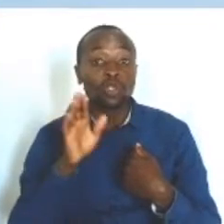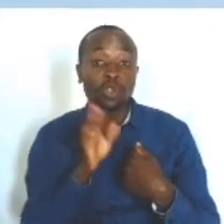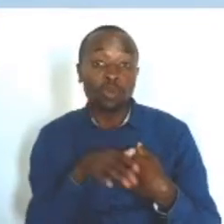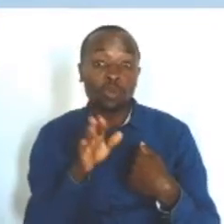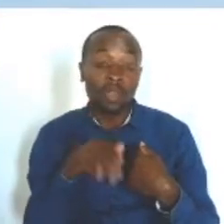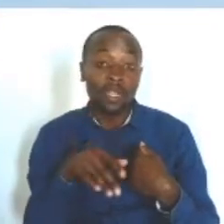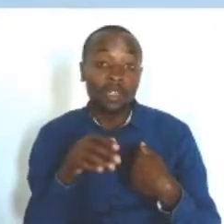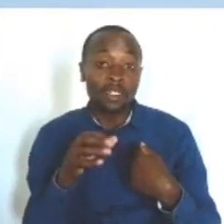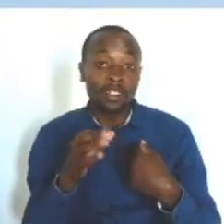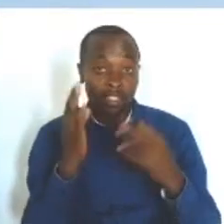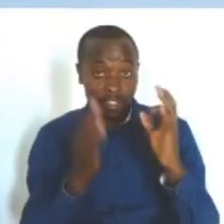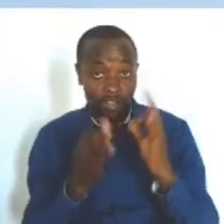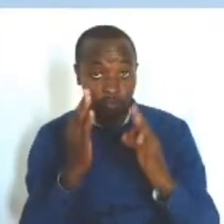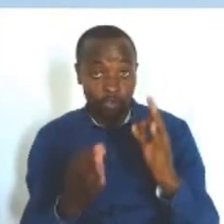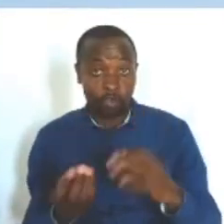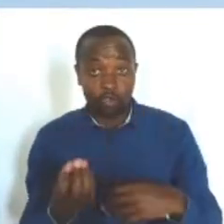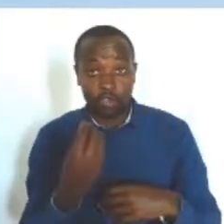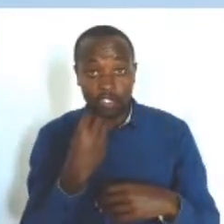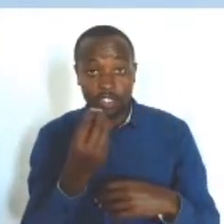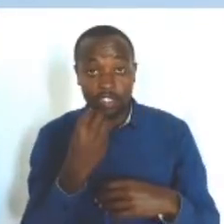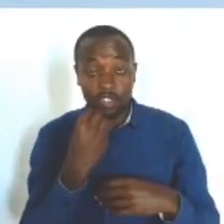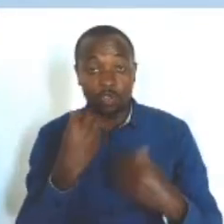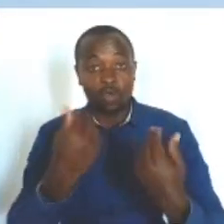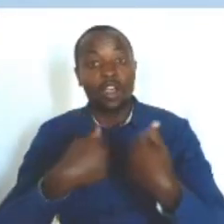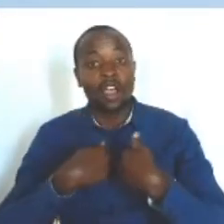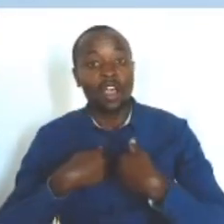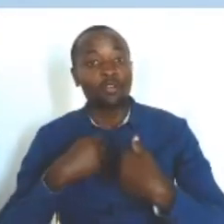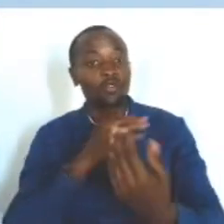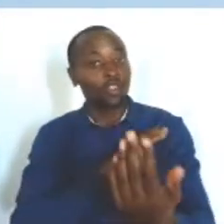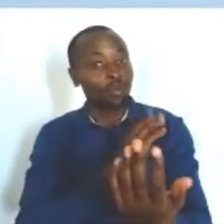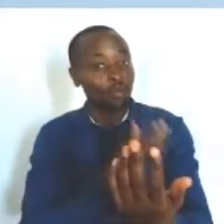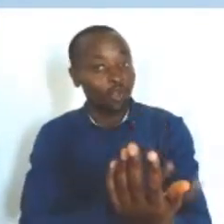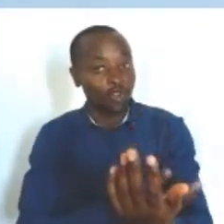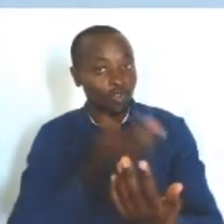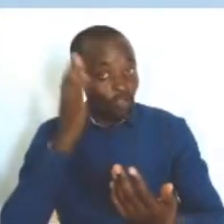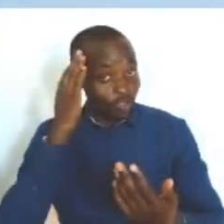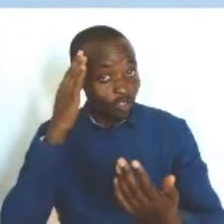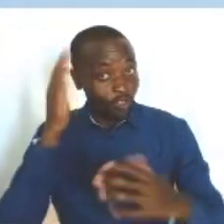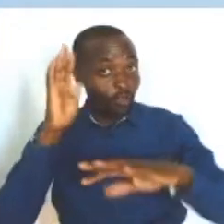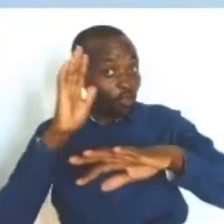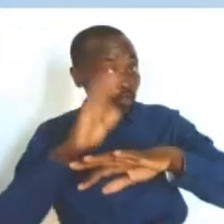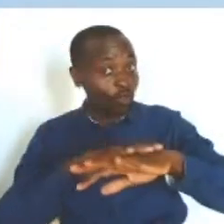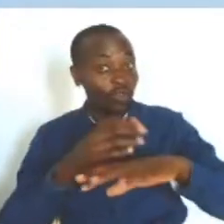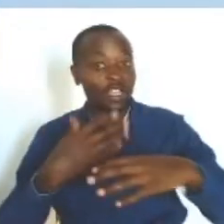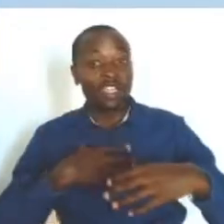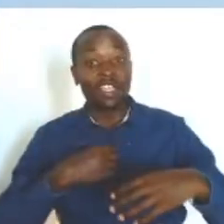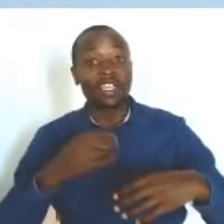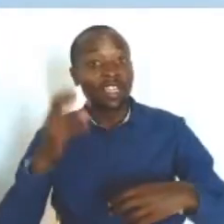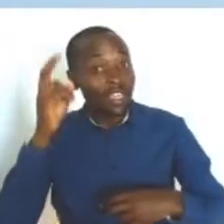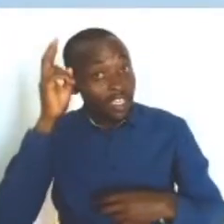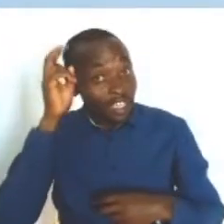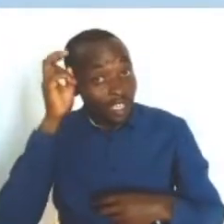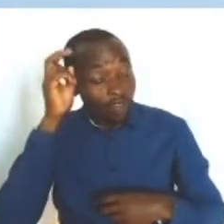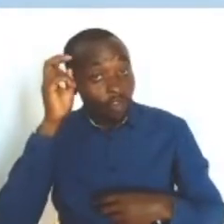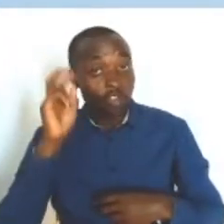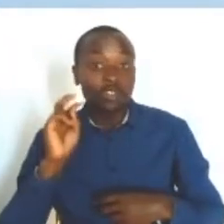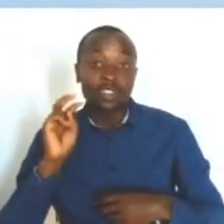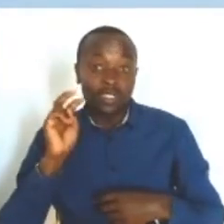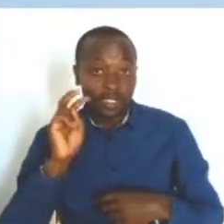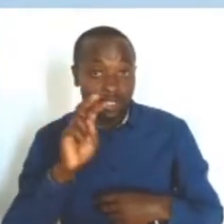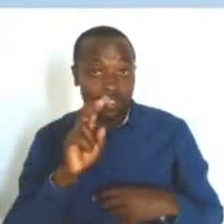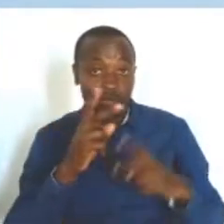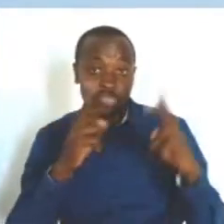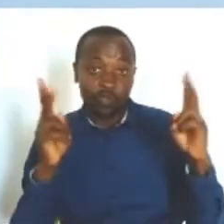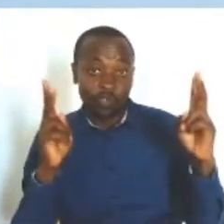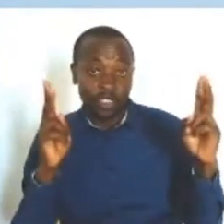eat, you will have the power of knowledge of good and evil. It seems a very